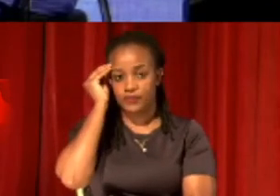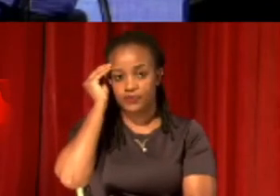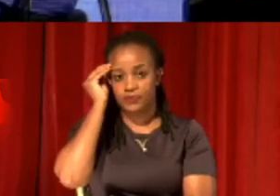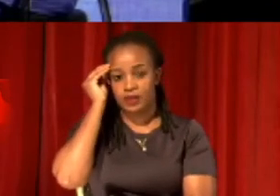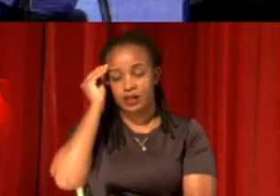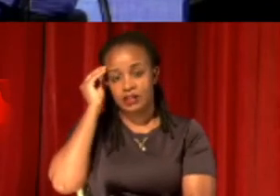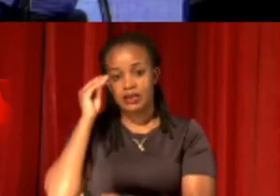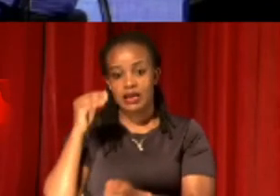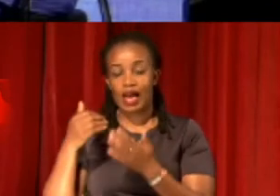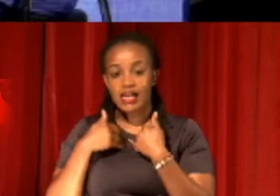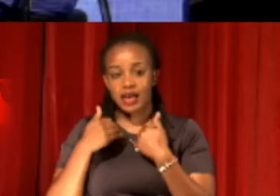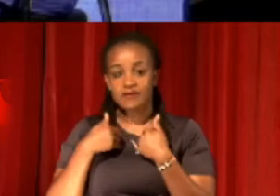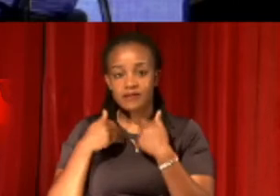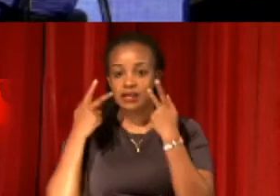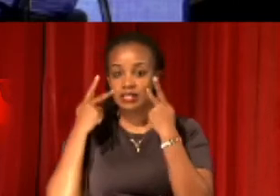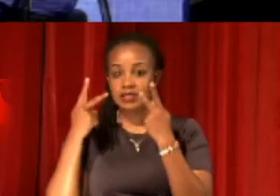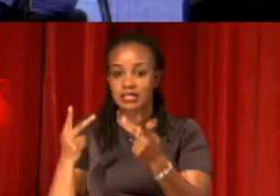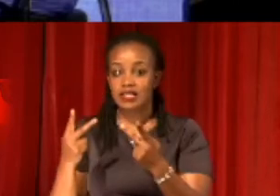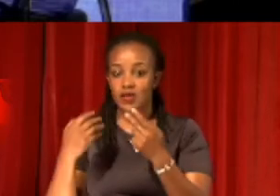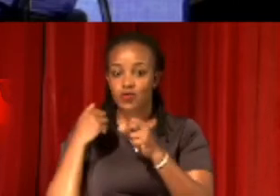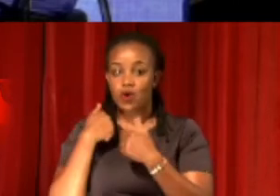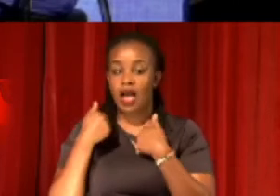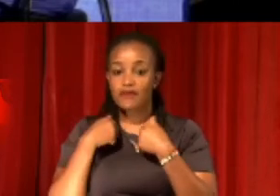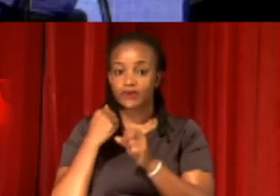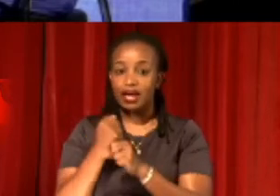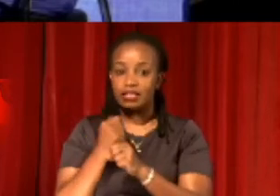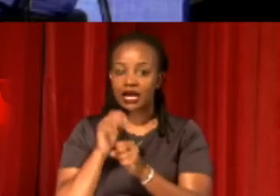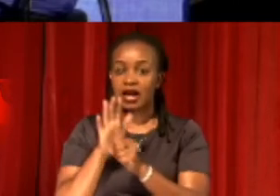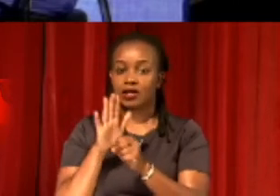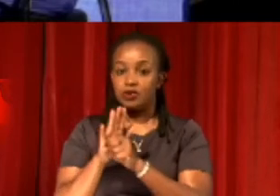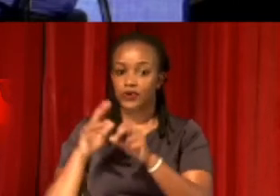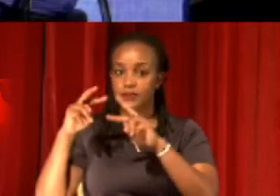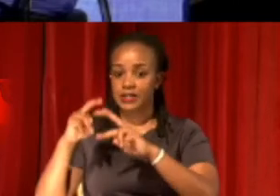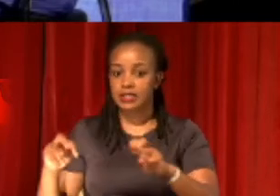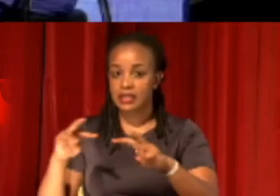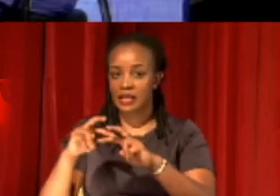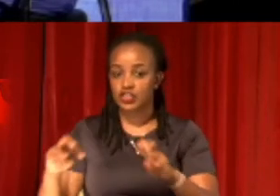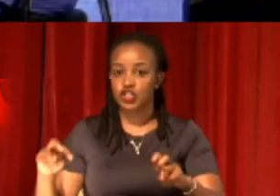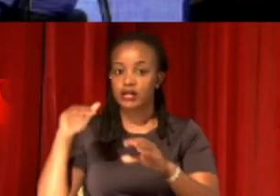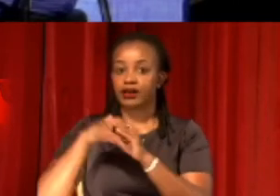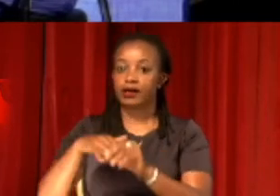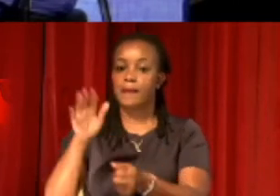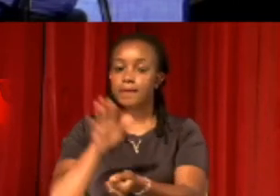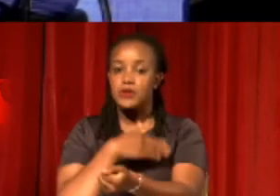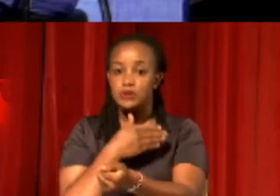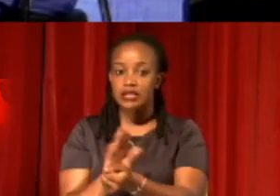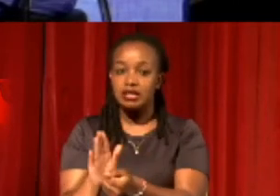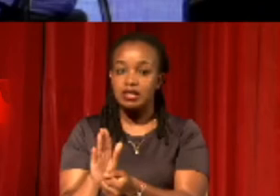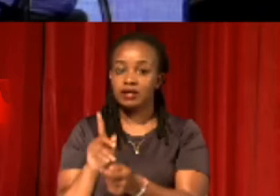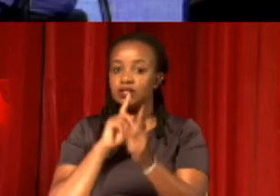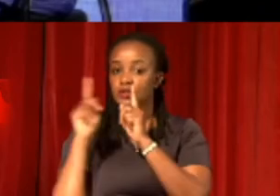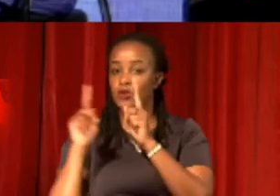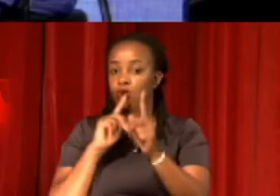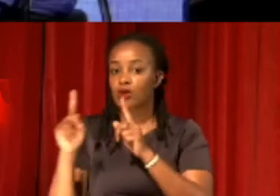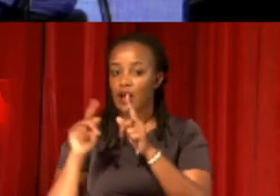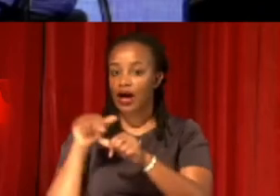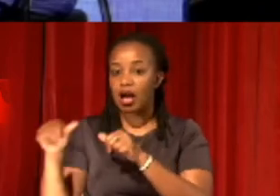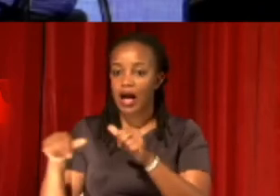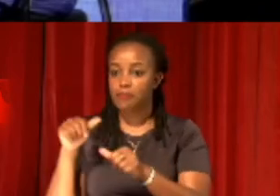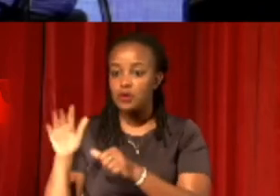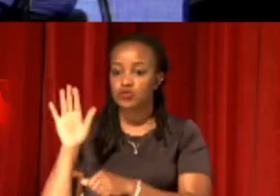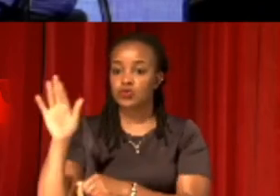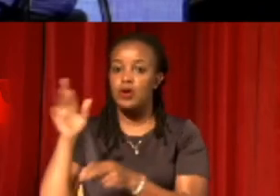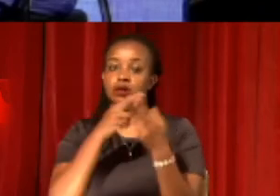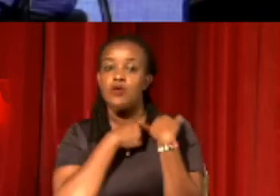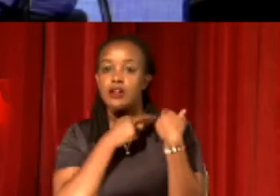And I've seen that you've done a lot of research work around music. Talk to me about your role in the PPMC.